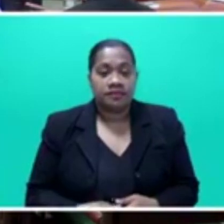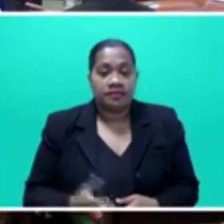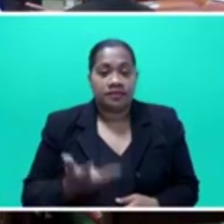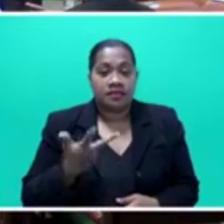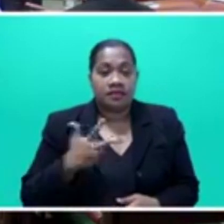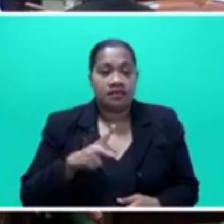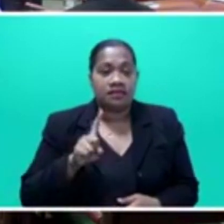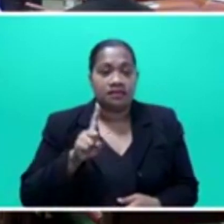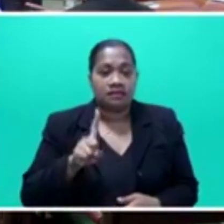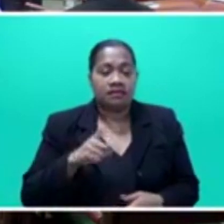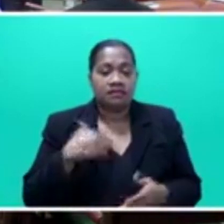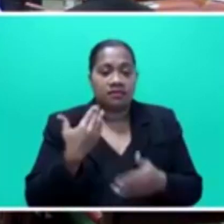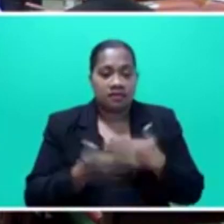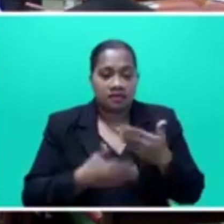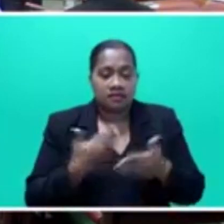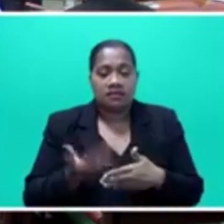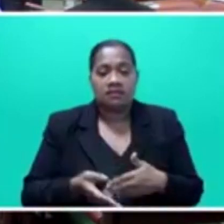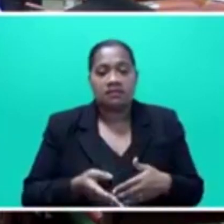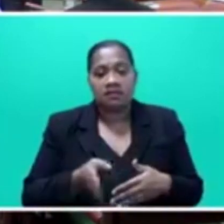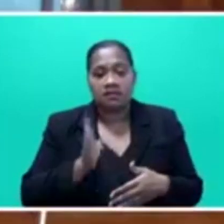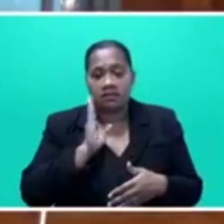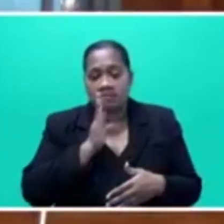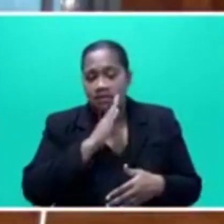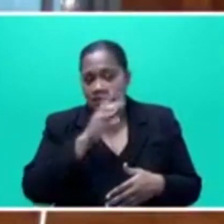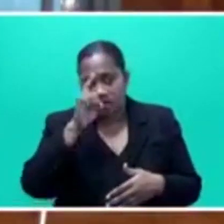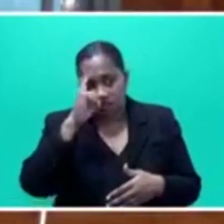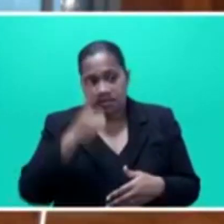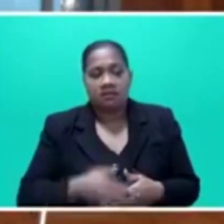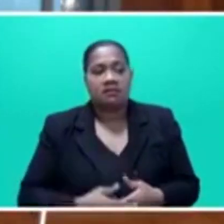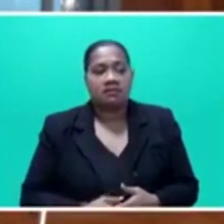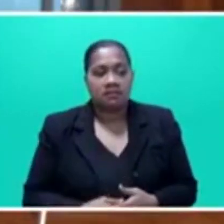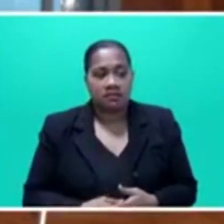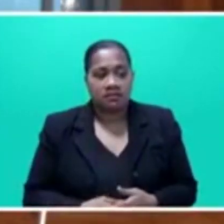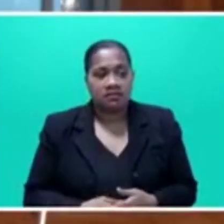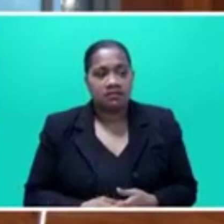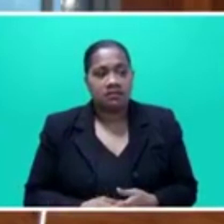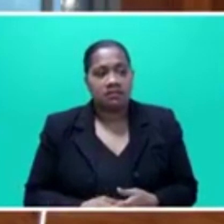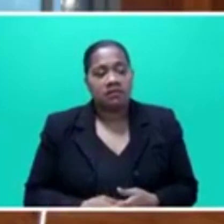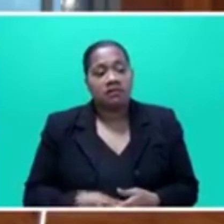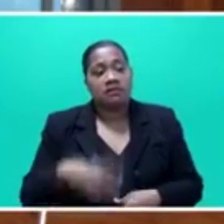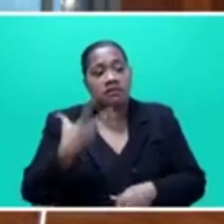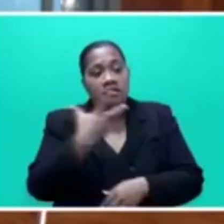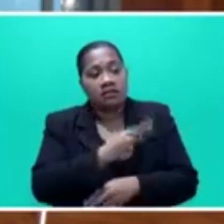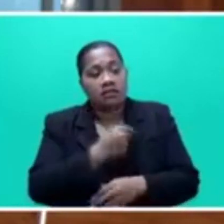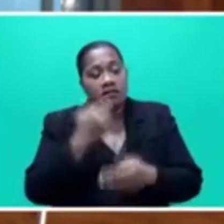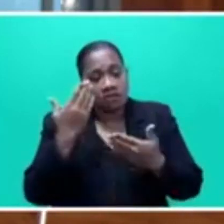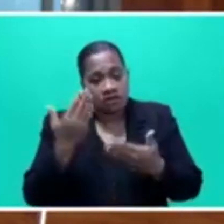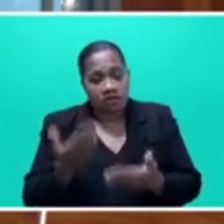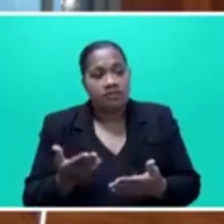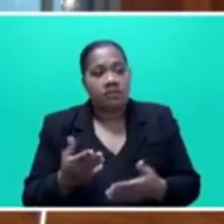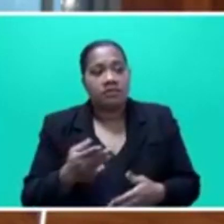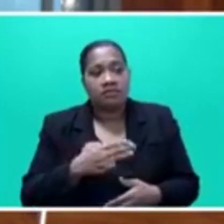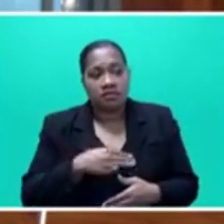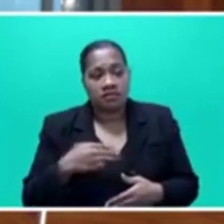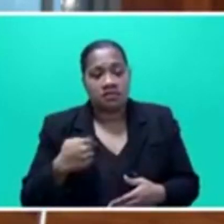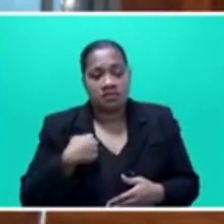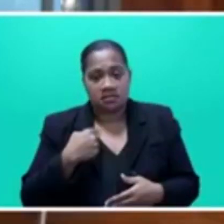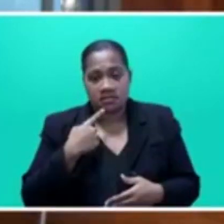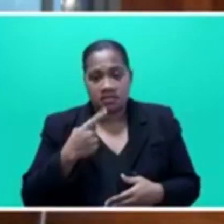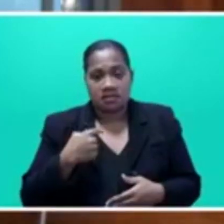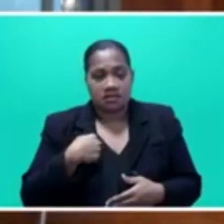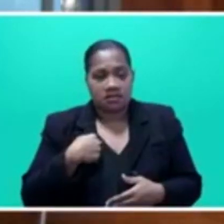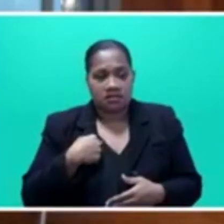misunderstand, particularly on vaccinations. Honorable Minister for Economy stated that I oppose